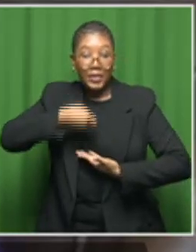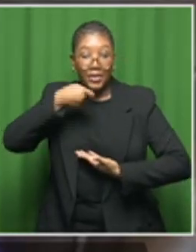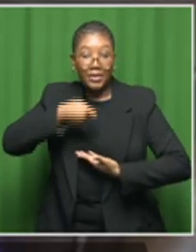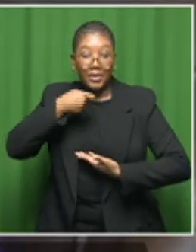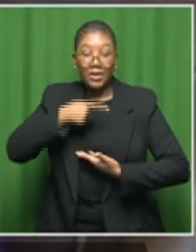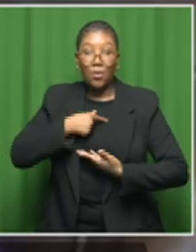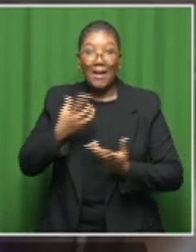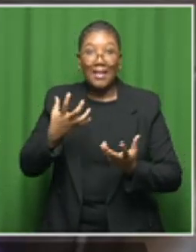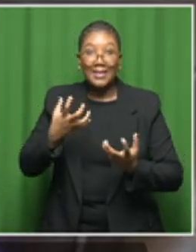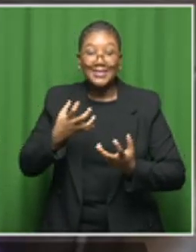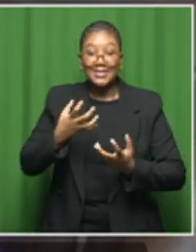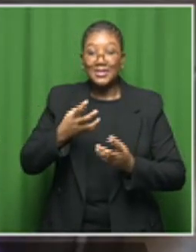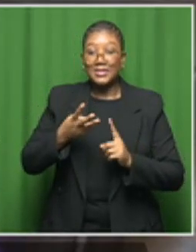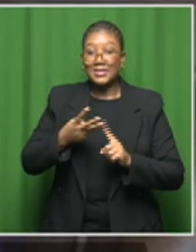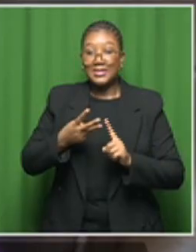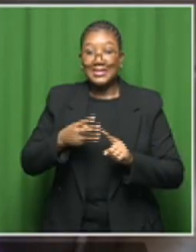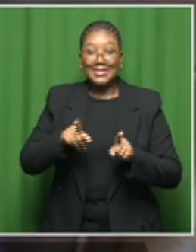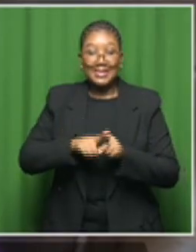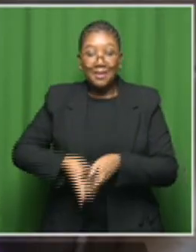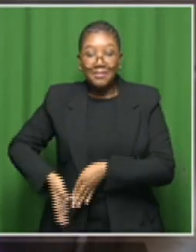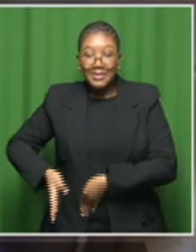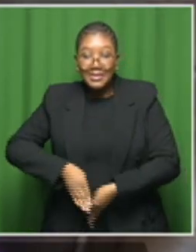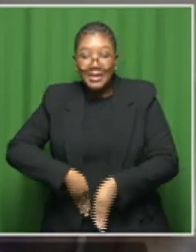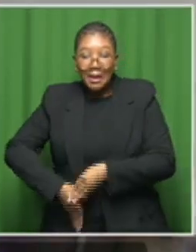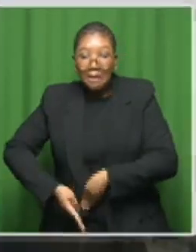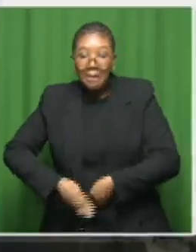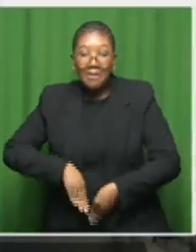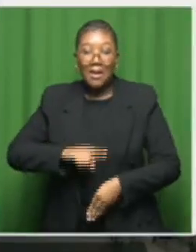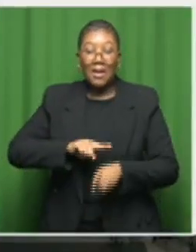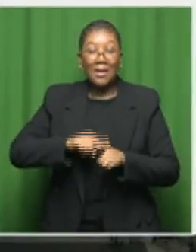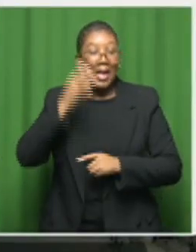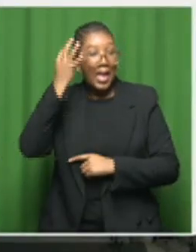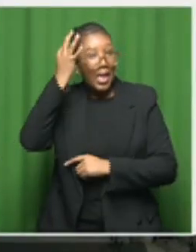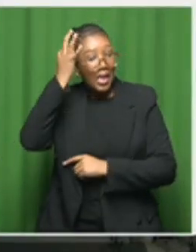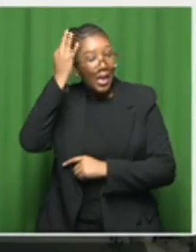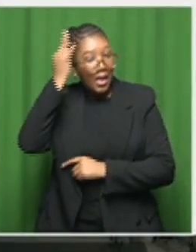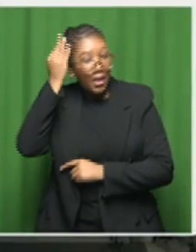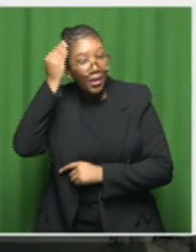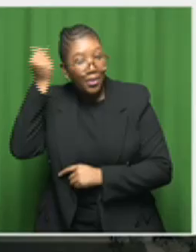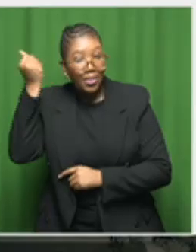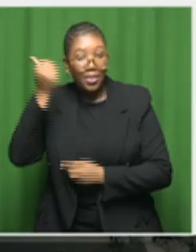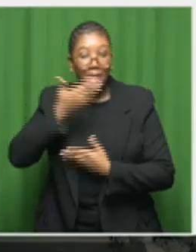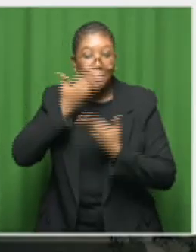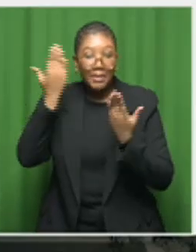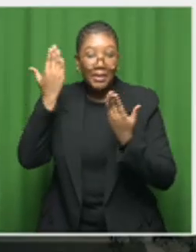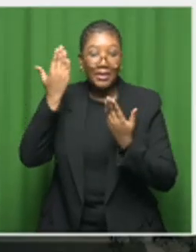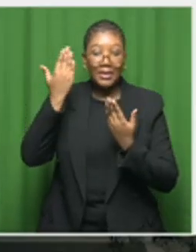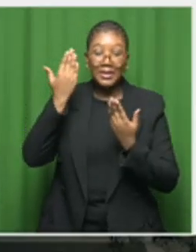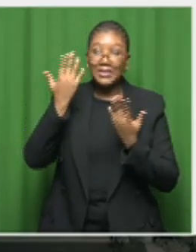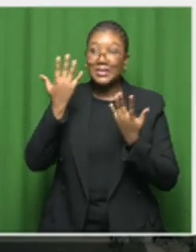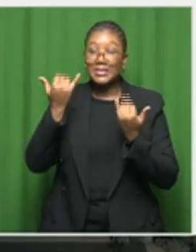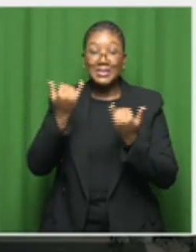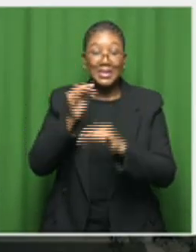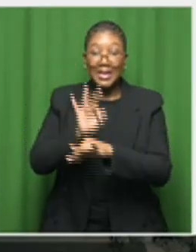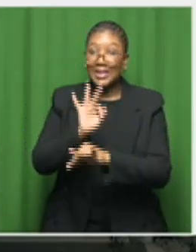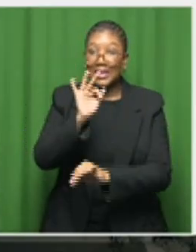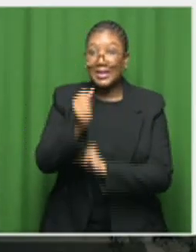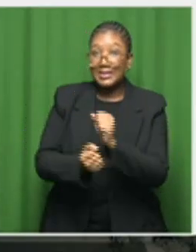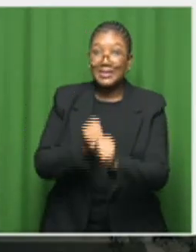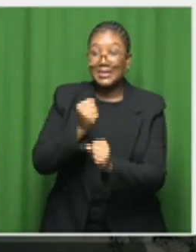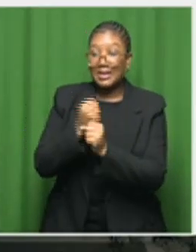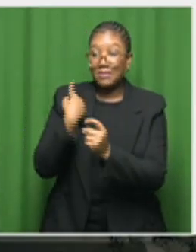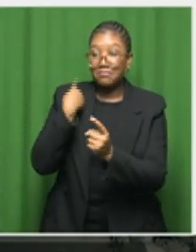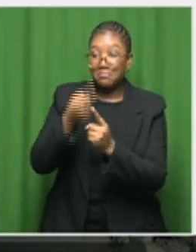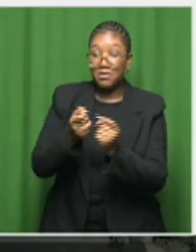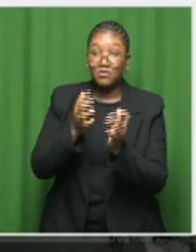on diapers, then it's the vision loss, it's the hair loss. So that's been my journey for the past 13 years. Wow, Lolo,